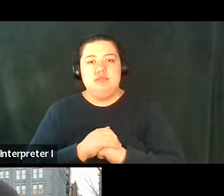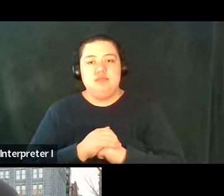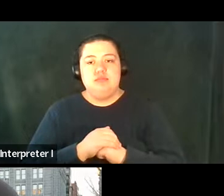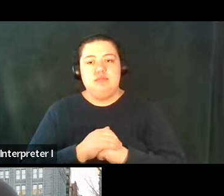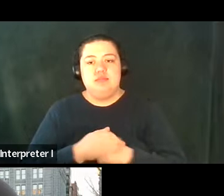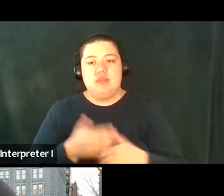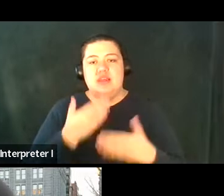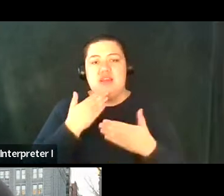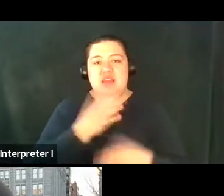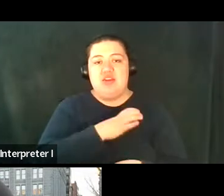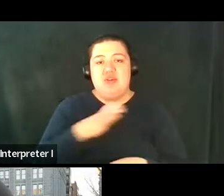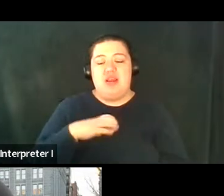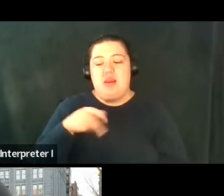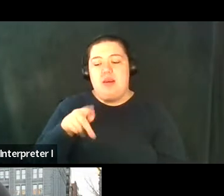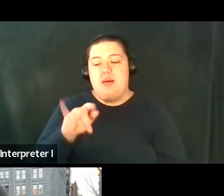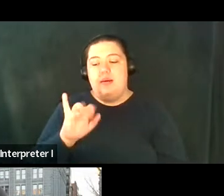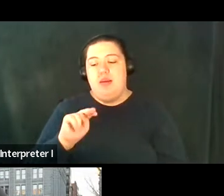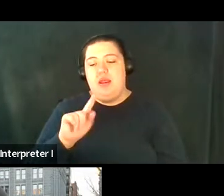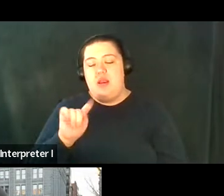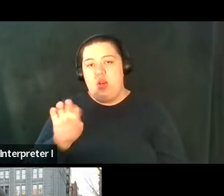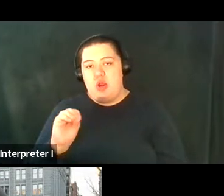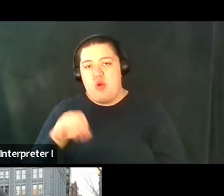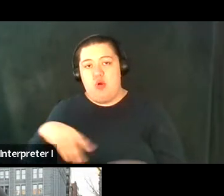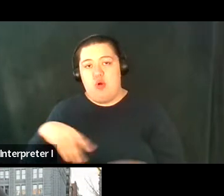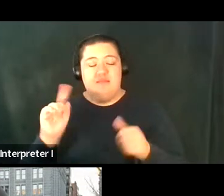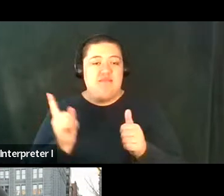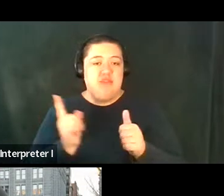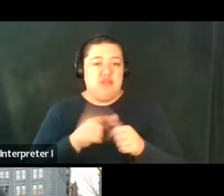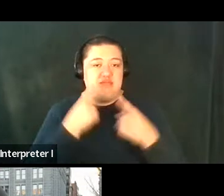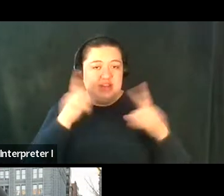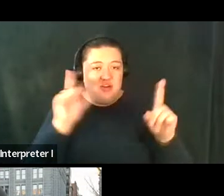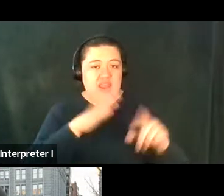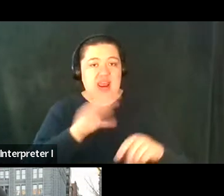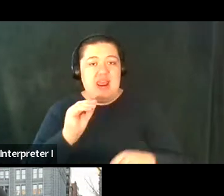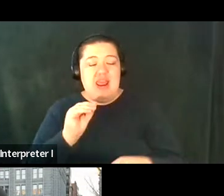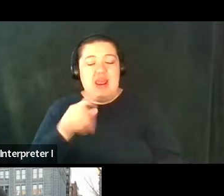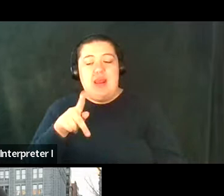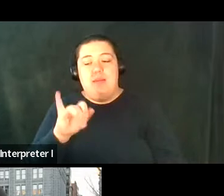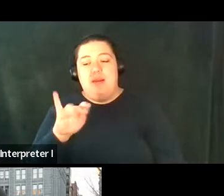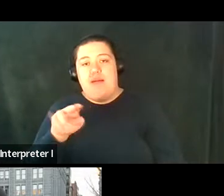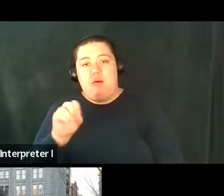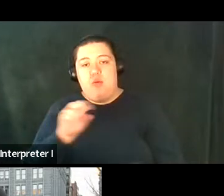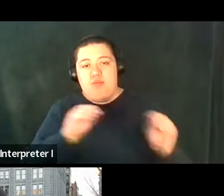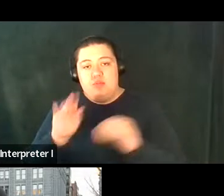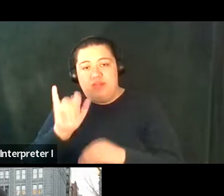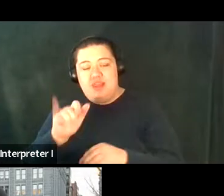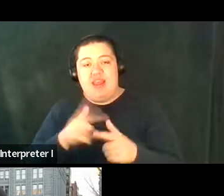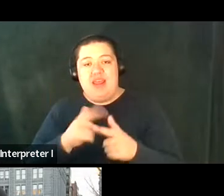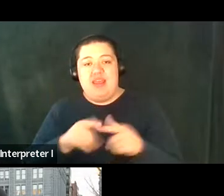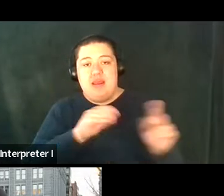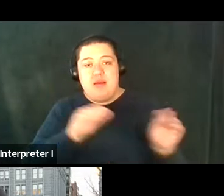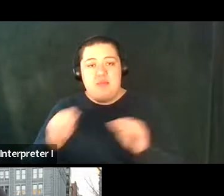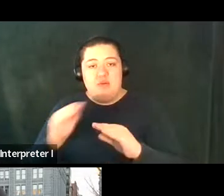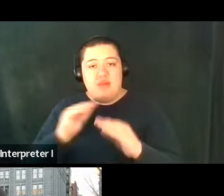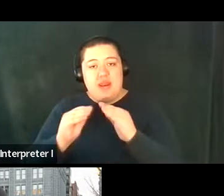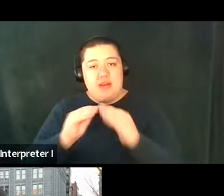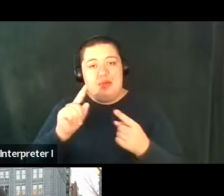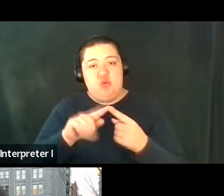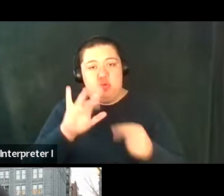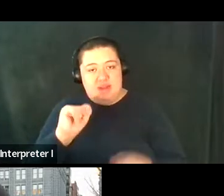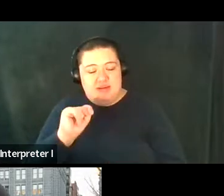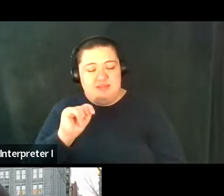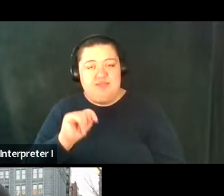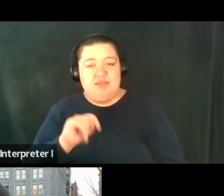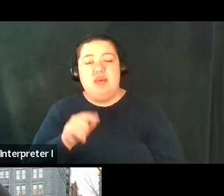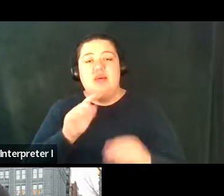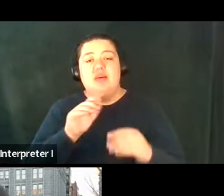Thank you, Councilmember Pinto. So we have before us the declaration, and Councilmember Pinto's moved that and then moved an amendment to it. The